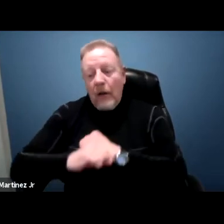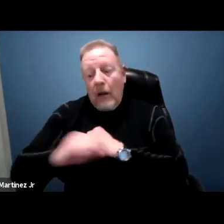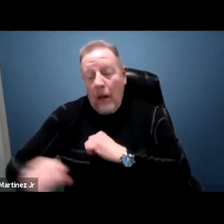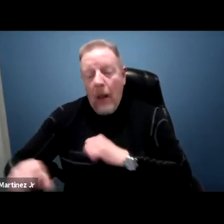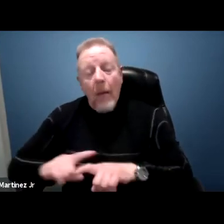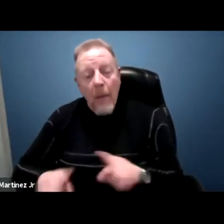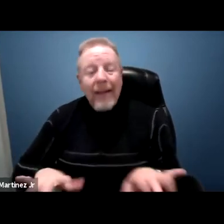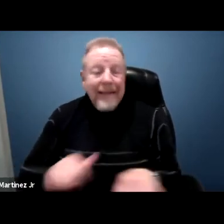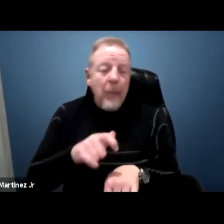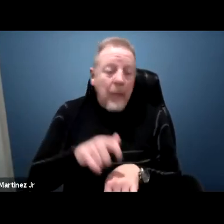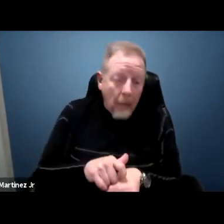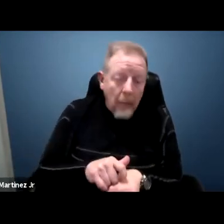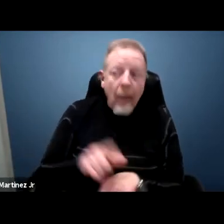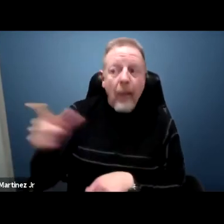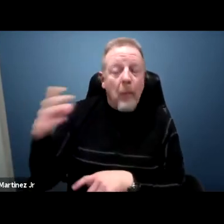on the other hand,